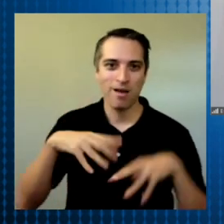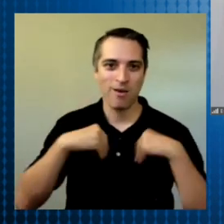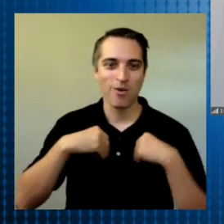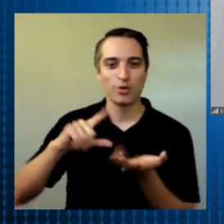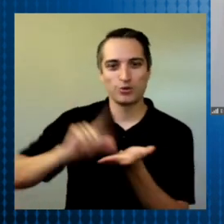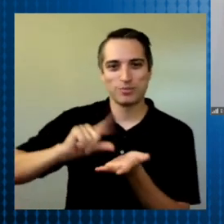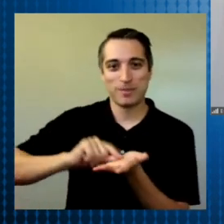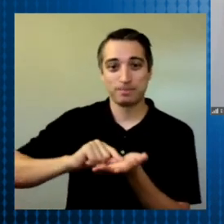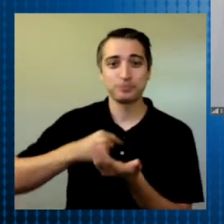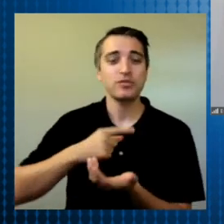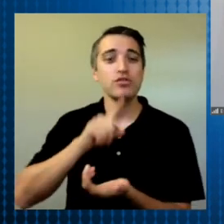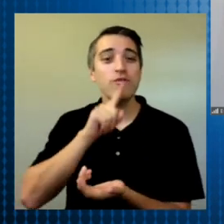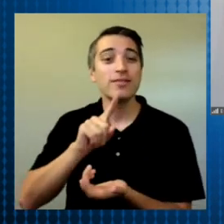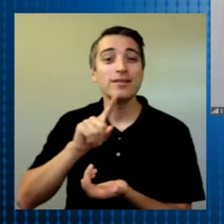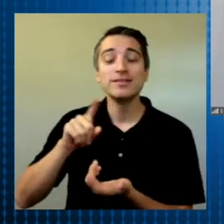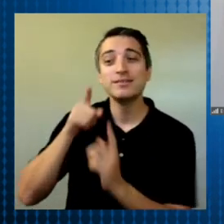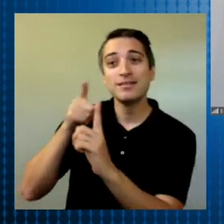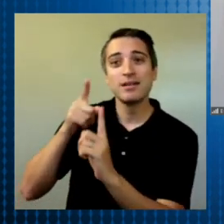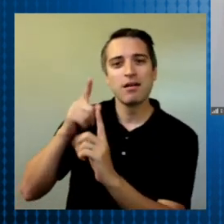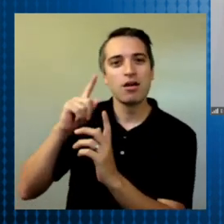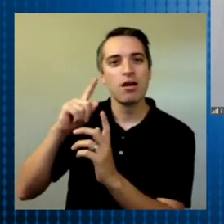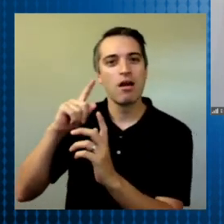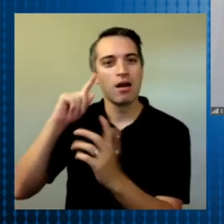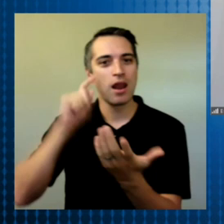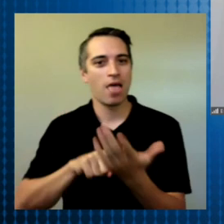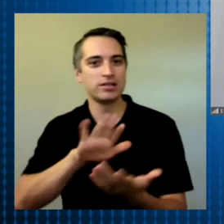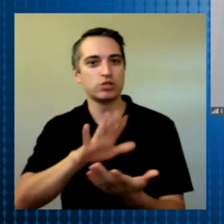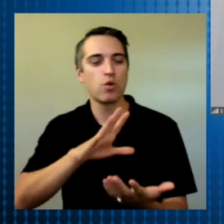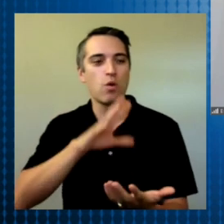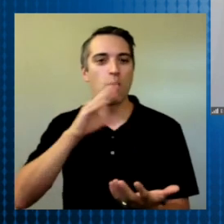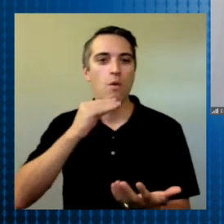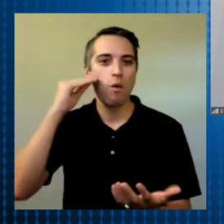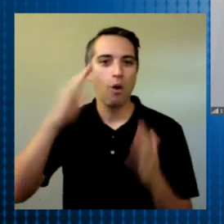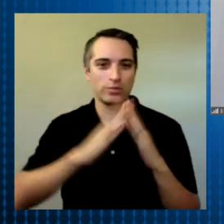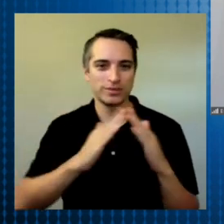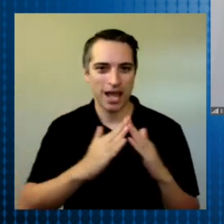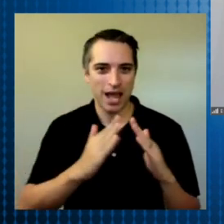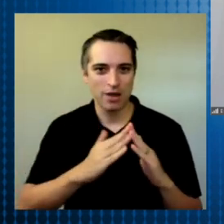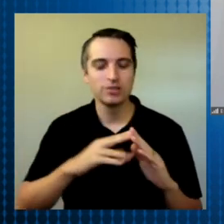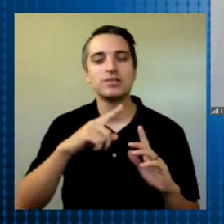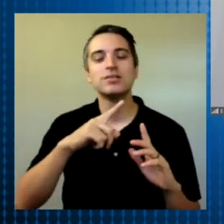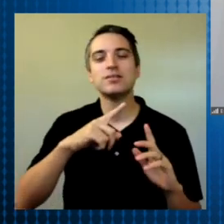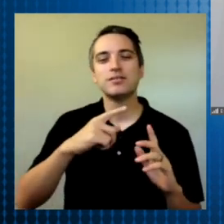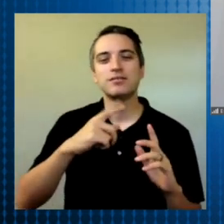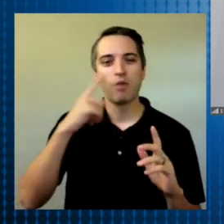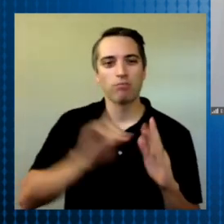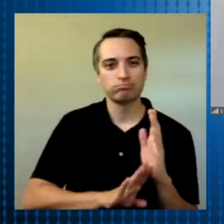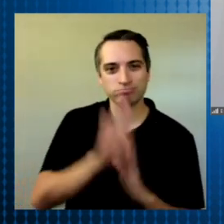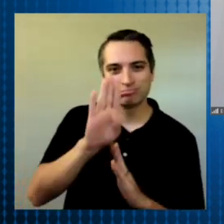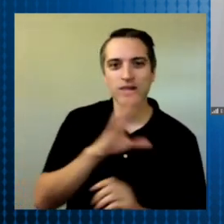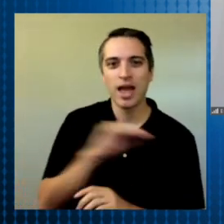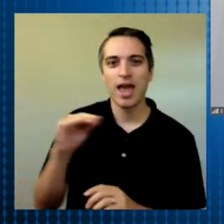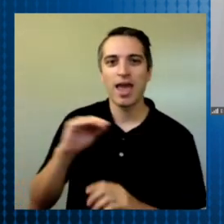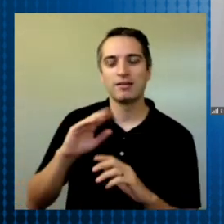his hometown for providing the foundation for his success and gives additional credit to his mentor for investing in his development when others thought he would